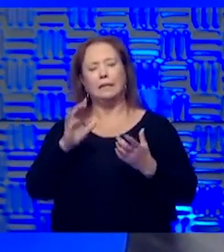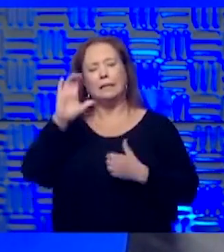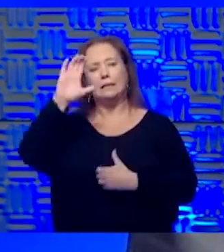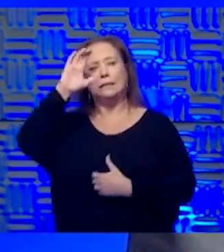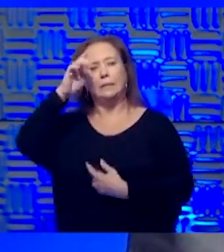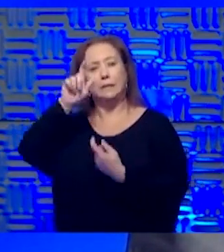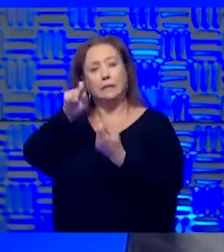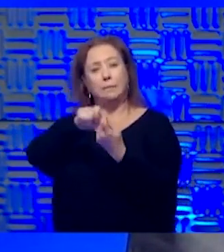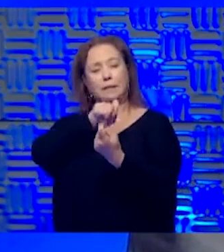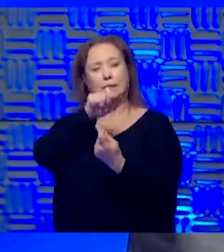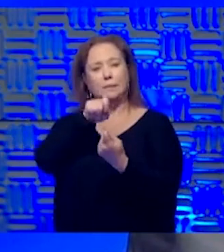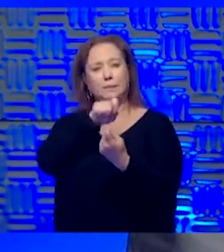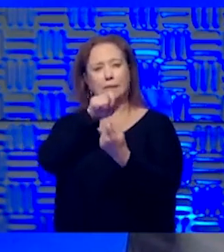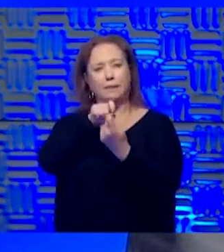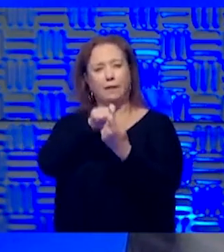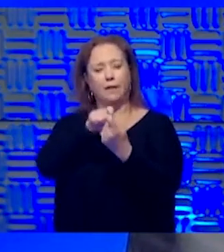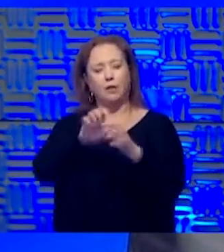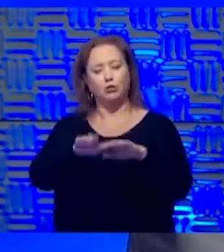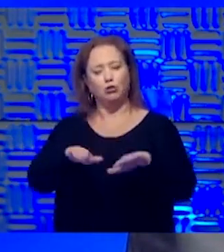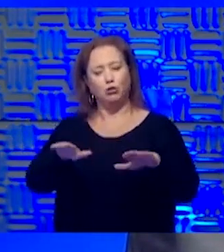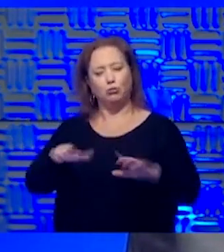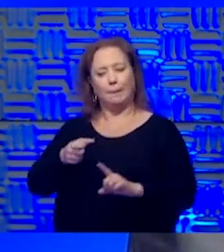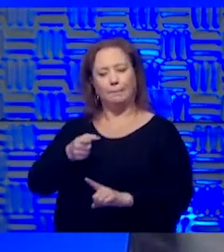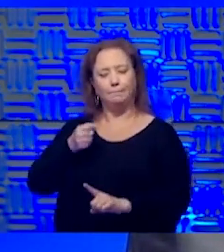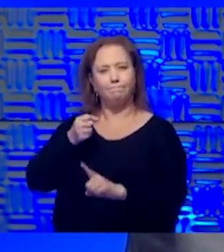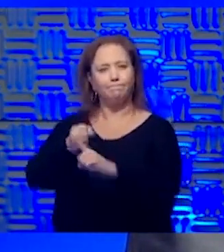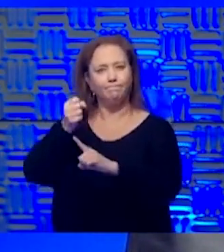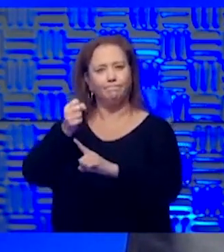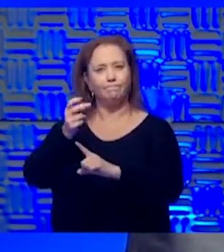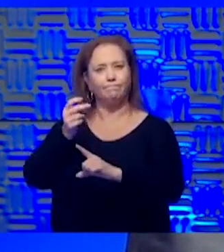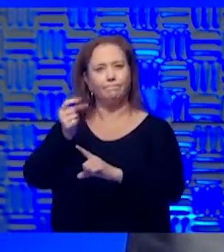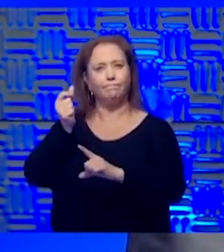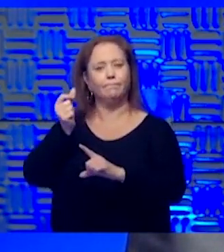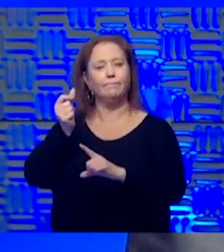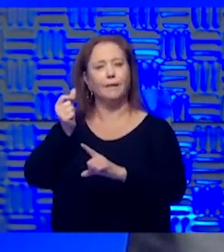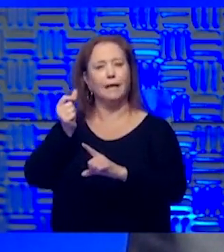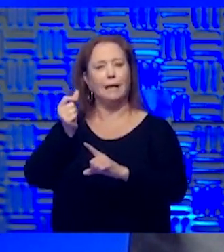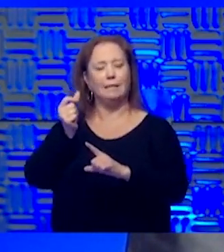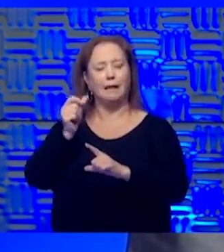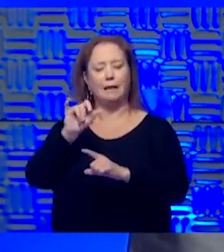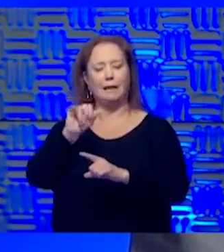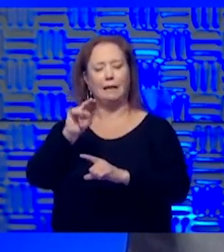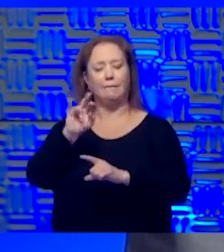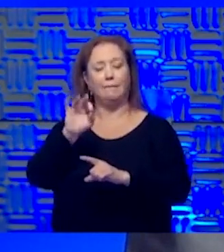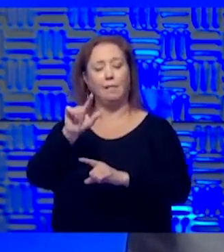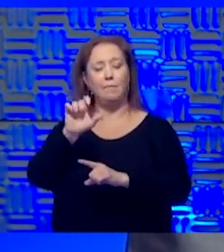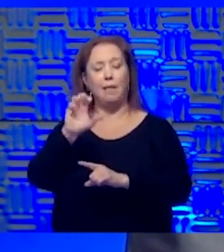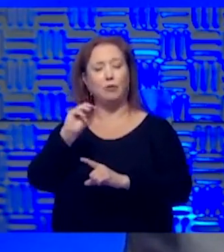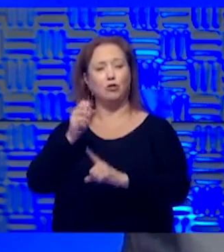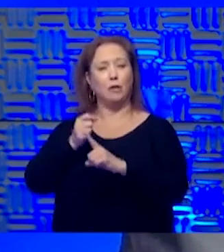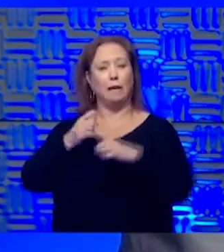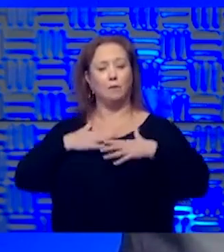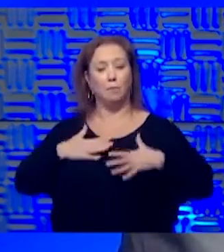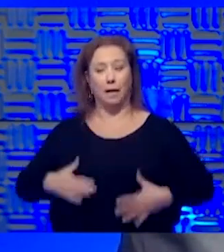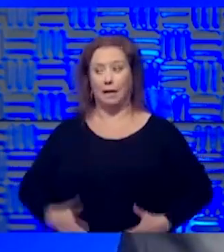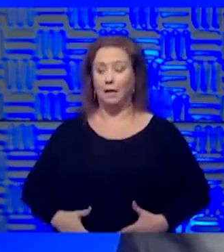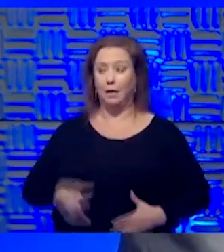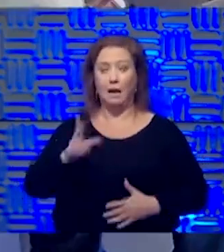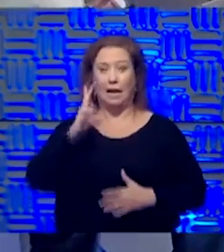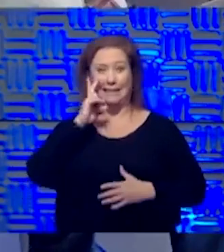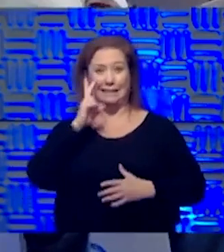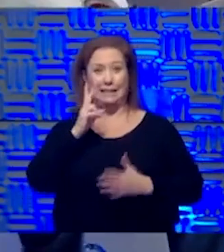specific children that suddenly will get this inflammatory storm. I understand that you're seeing that in